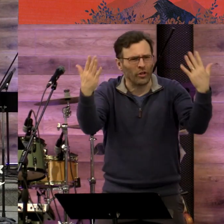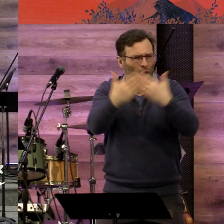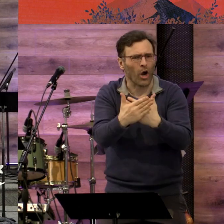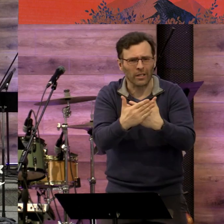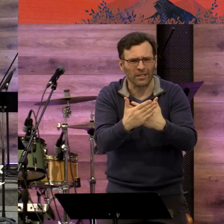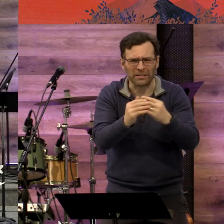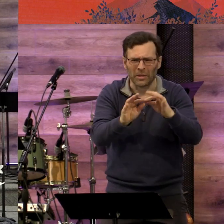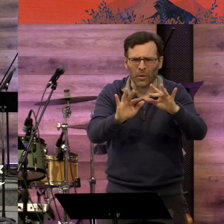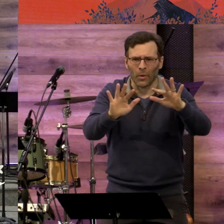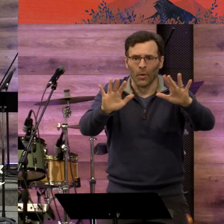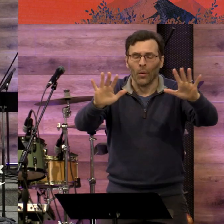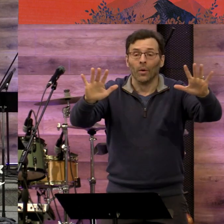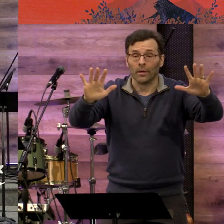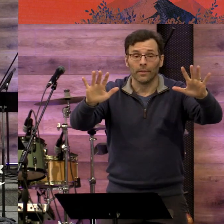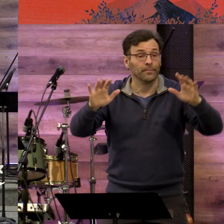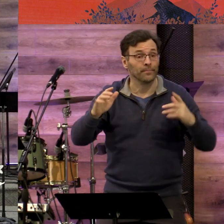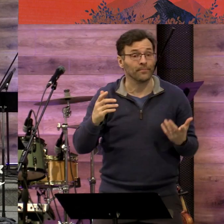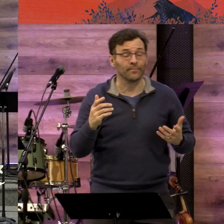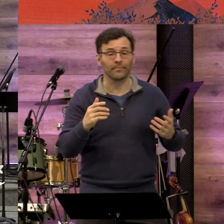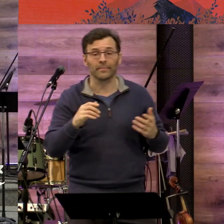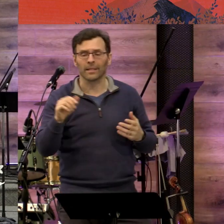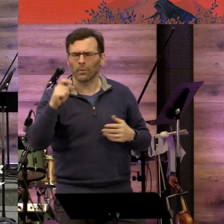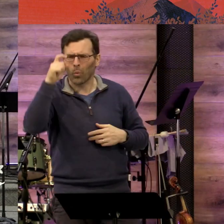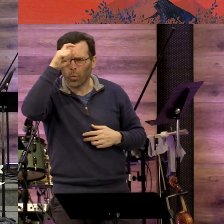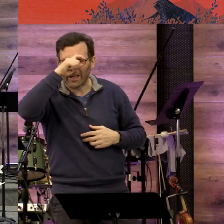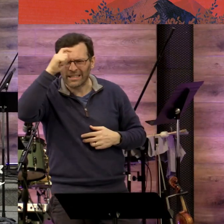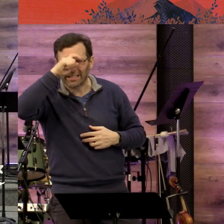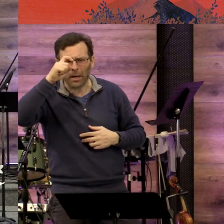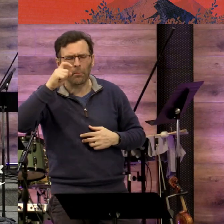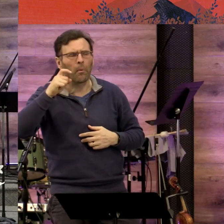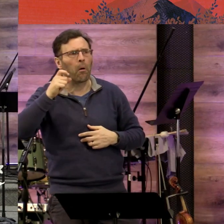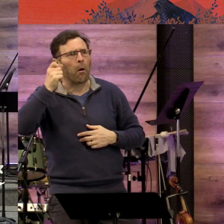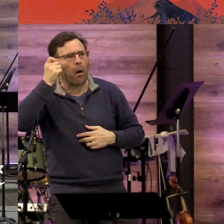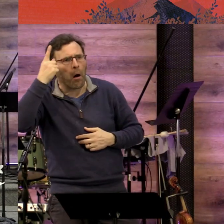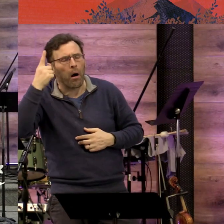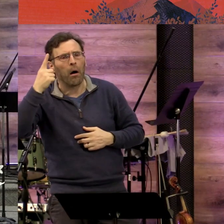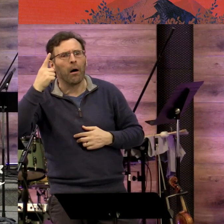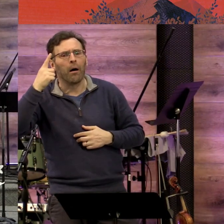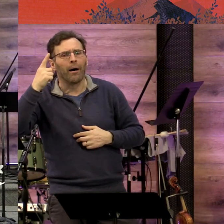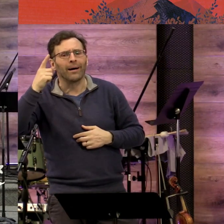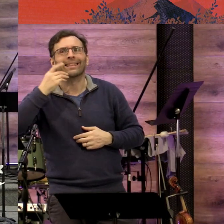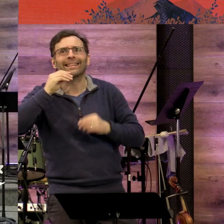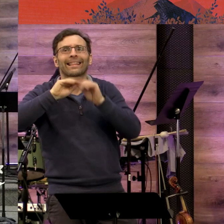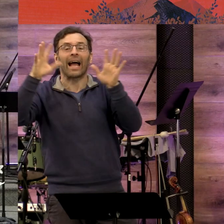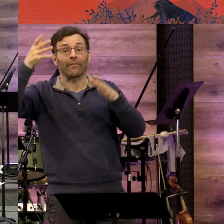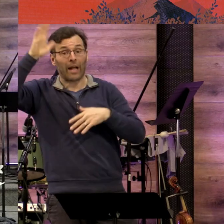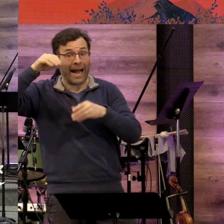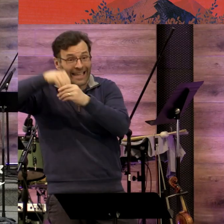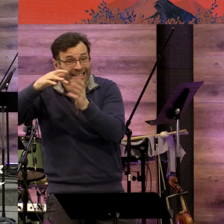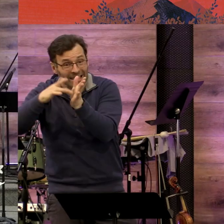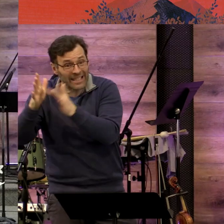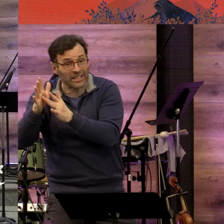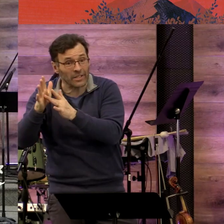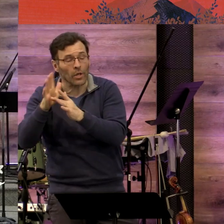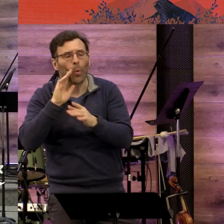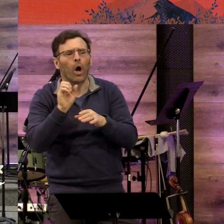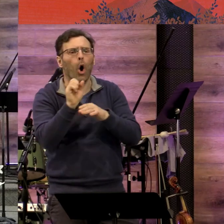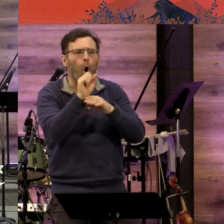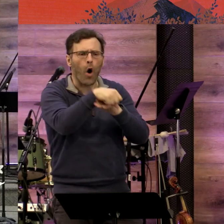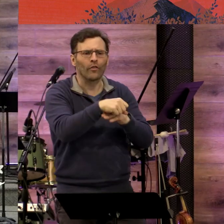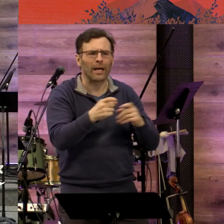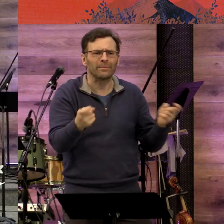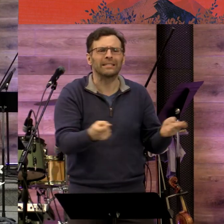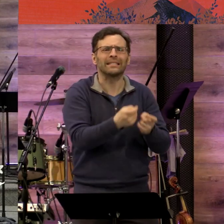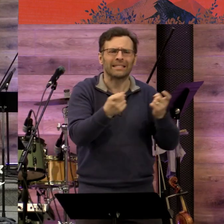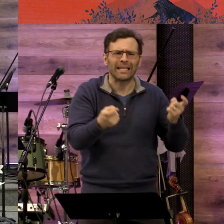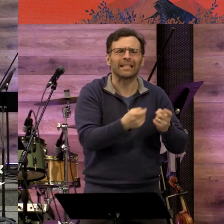darkness. Just as the wisdom and insight and light of God in Jesus will overcome sin